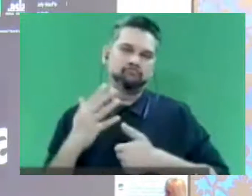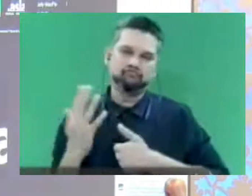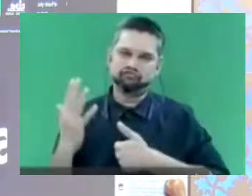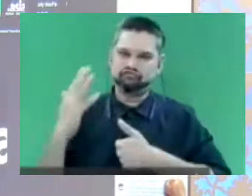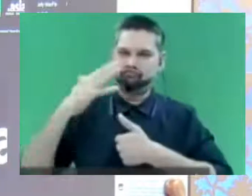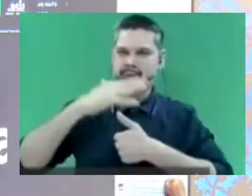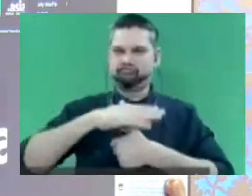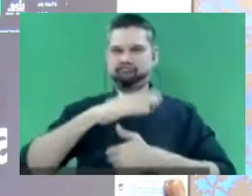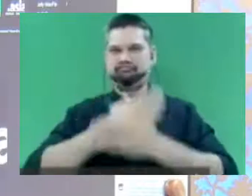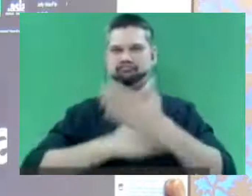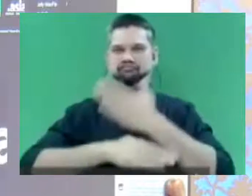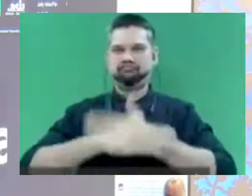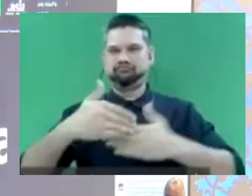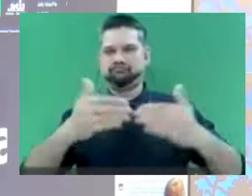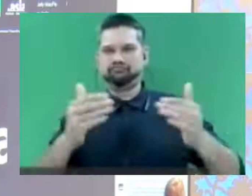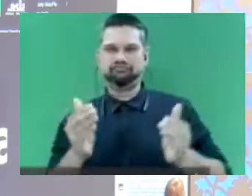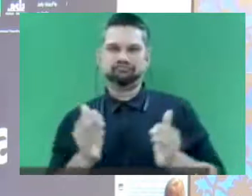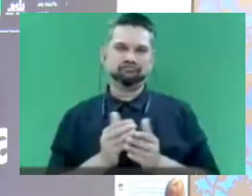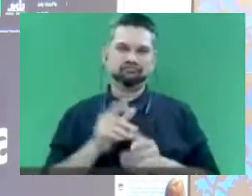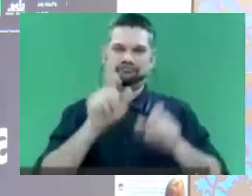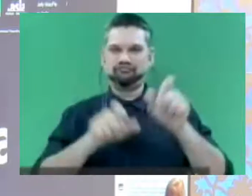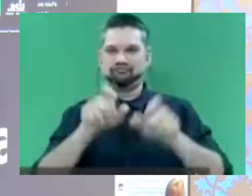Anju, for joining us here today.